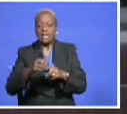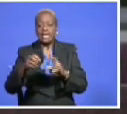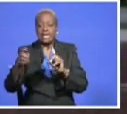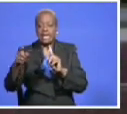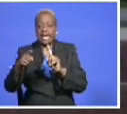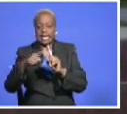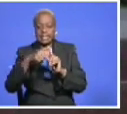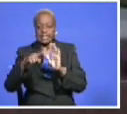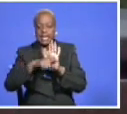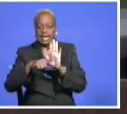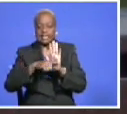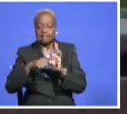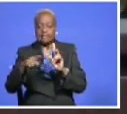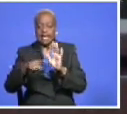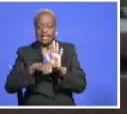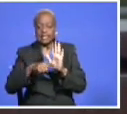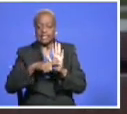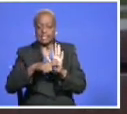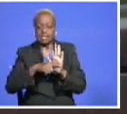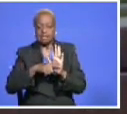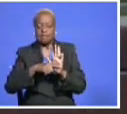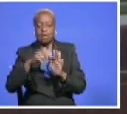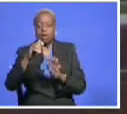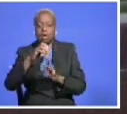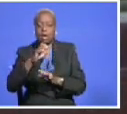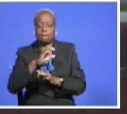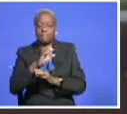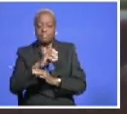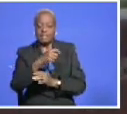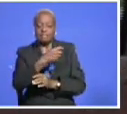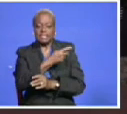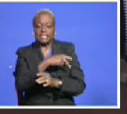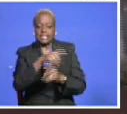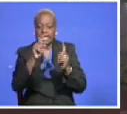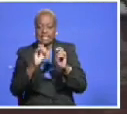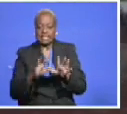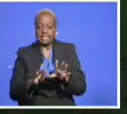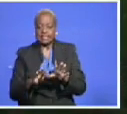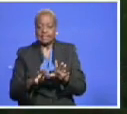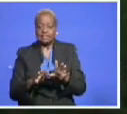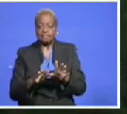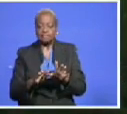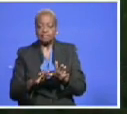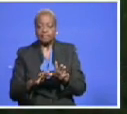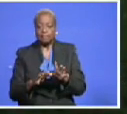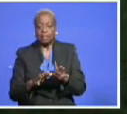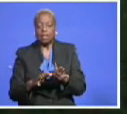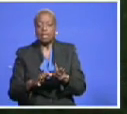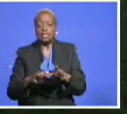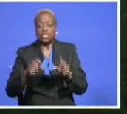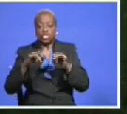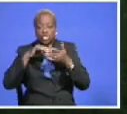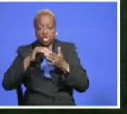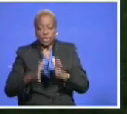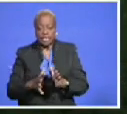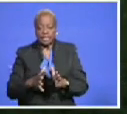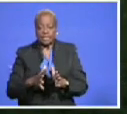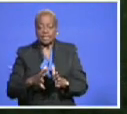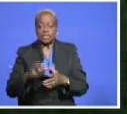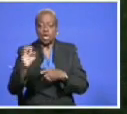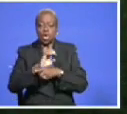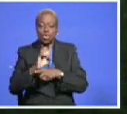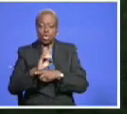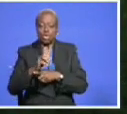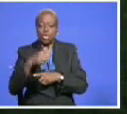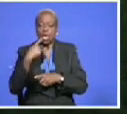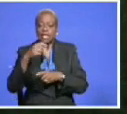test that must be no older than 5 days. For employees, residential students, coaches who must work on campus,